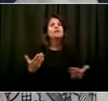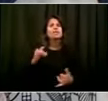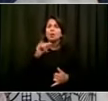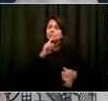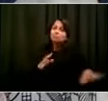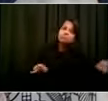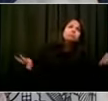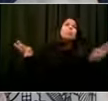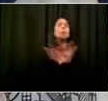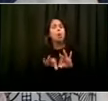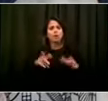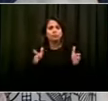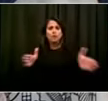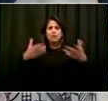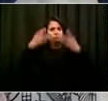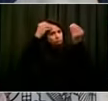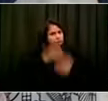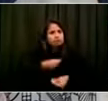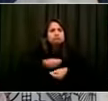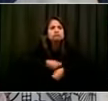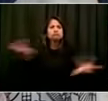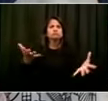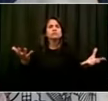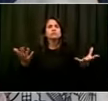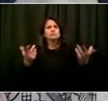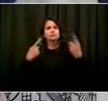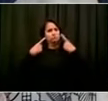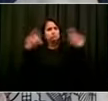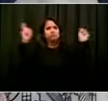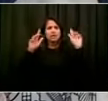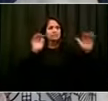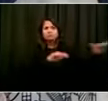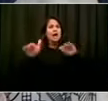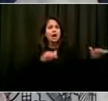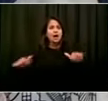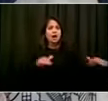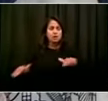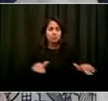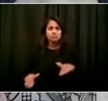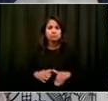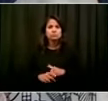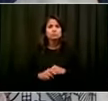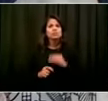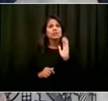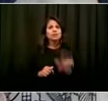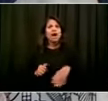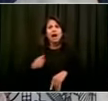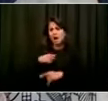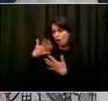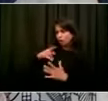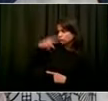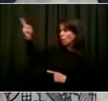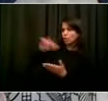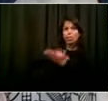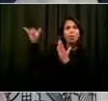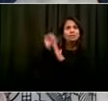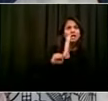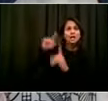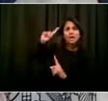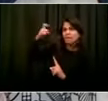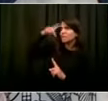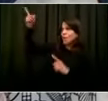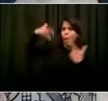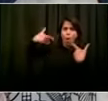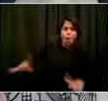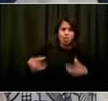my public statement. But what I've found, this is a very dynamic situation, Rich. We need to move very decisively, very quickly.